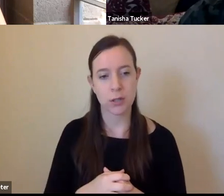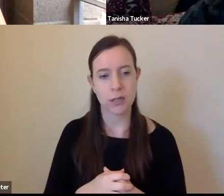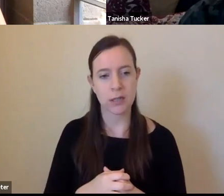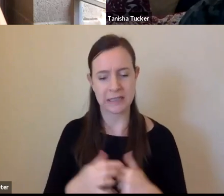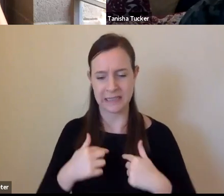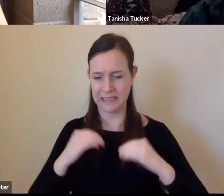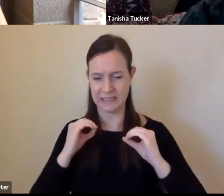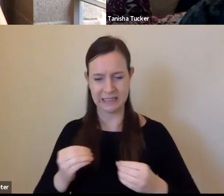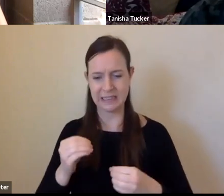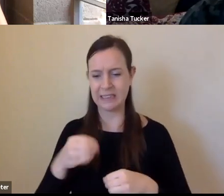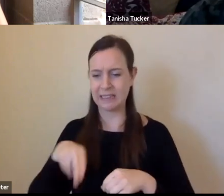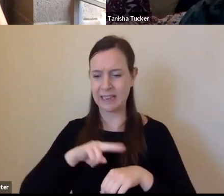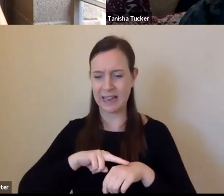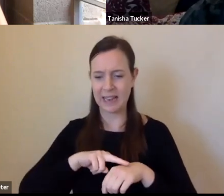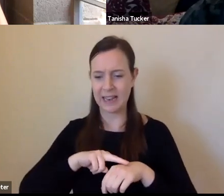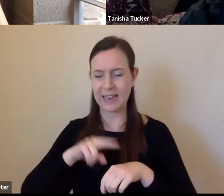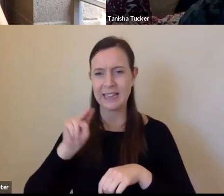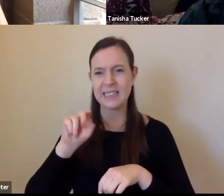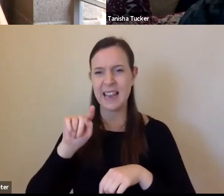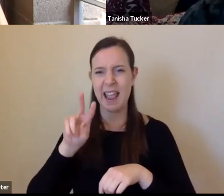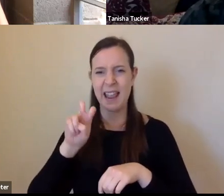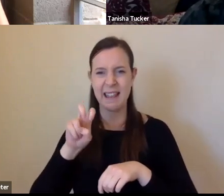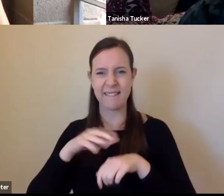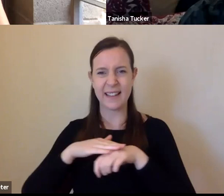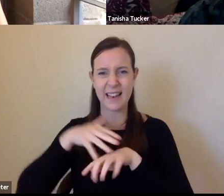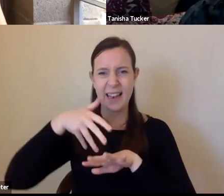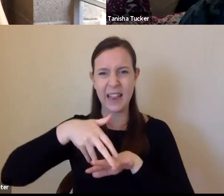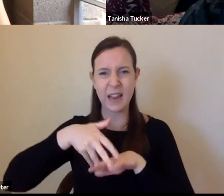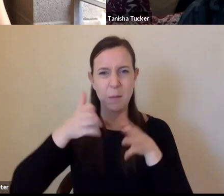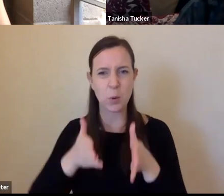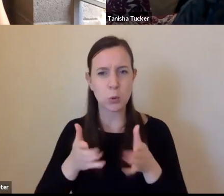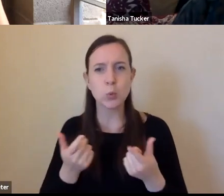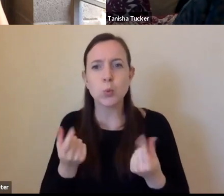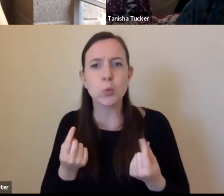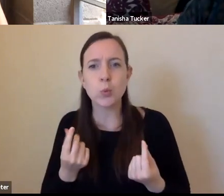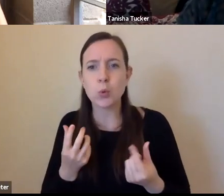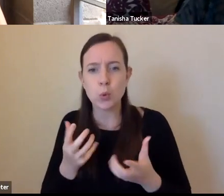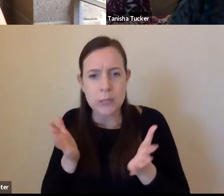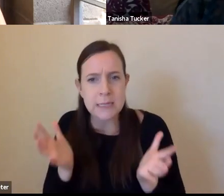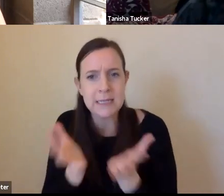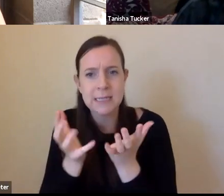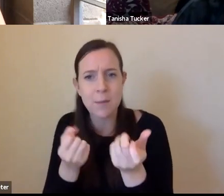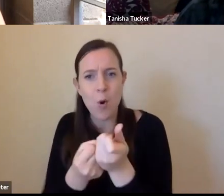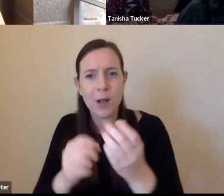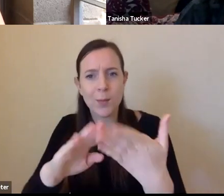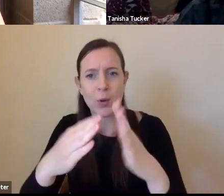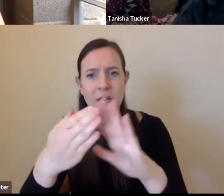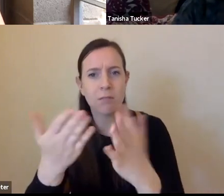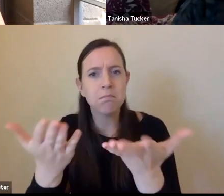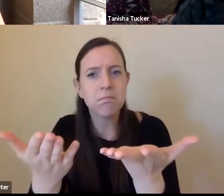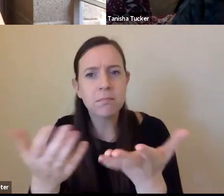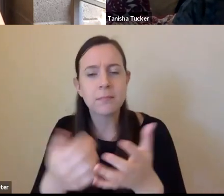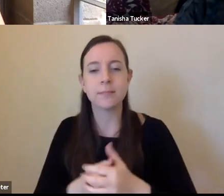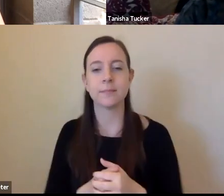and amplification of the nation and its culture and voice in the community? It's a big question. Yeah, that's a good question.